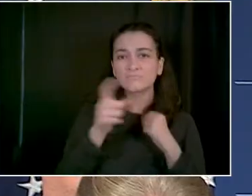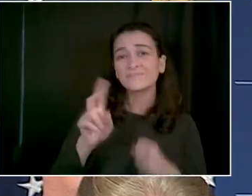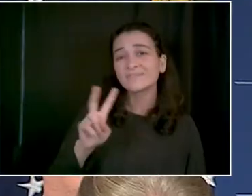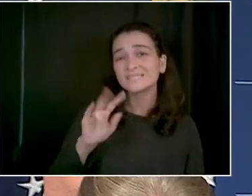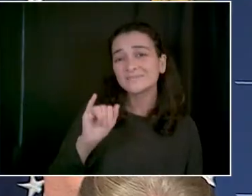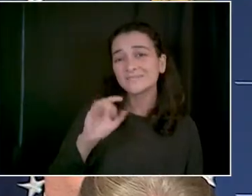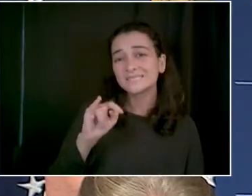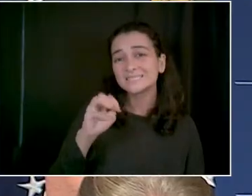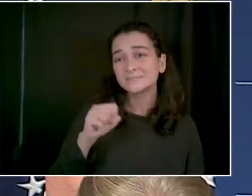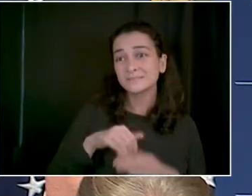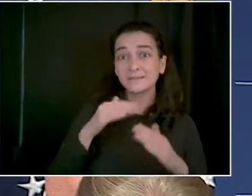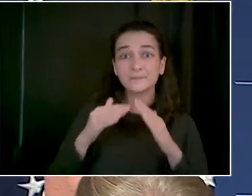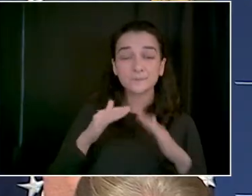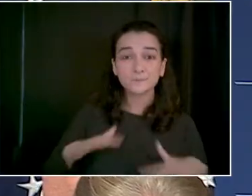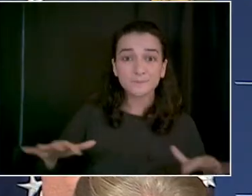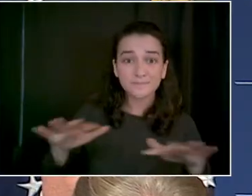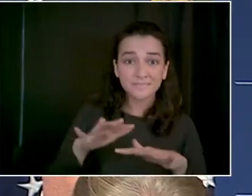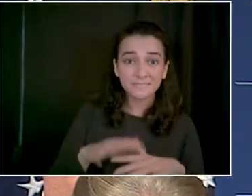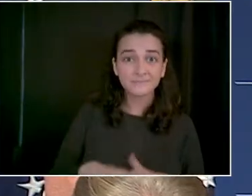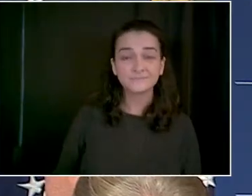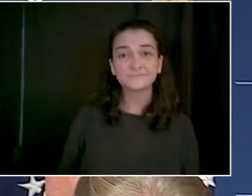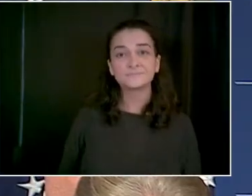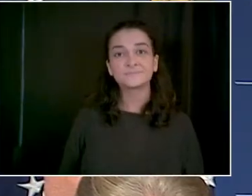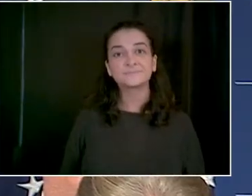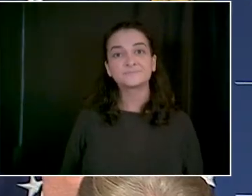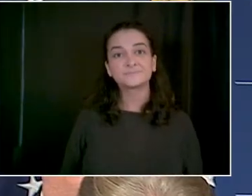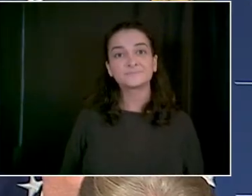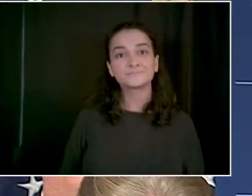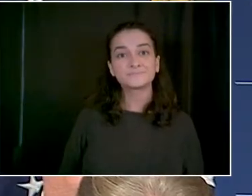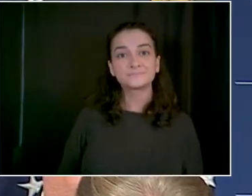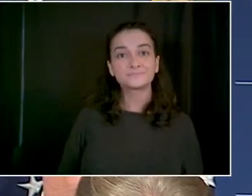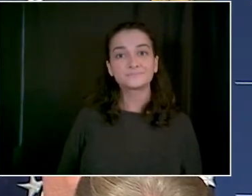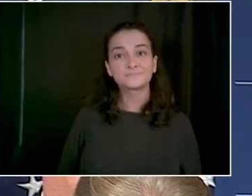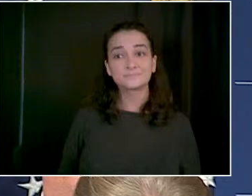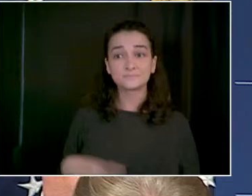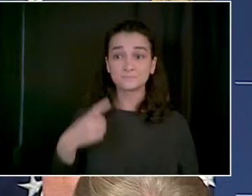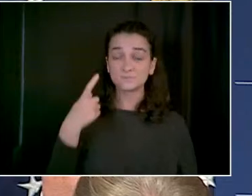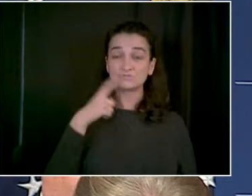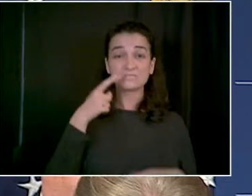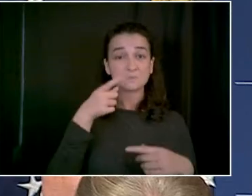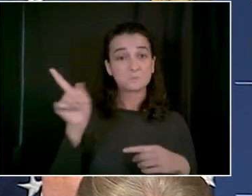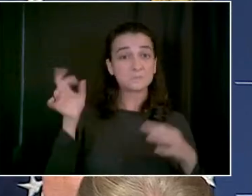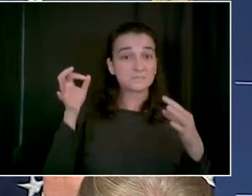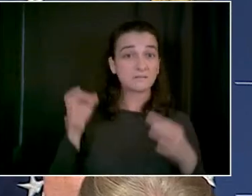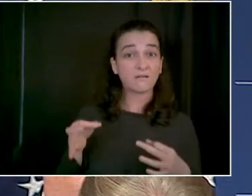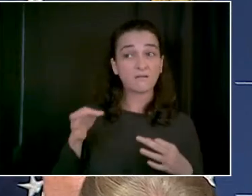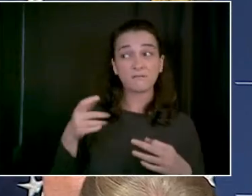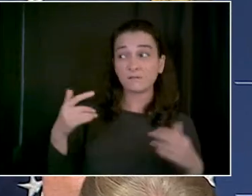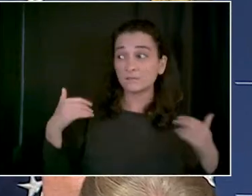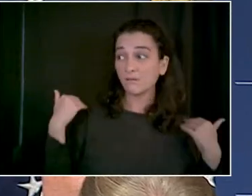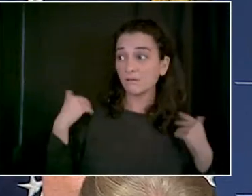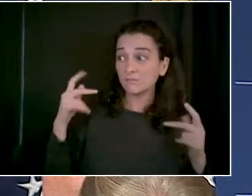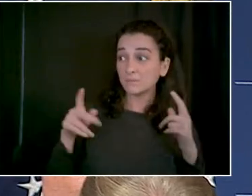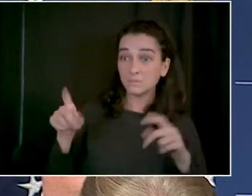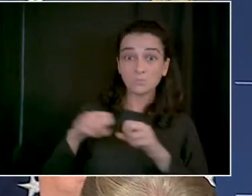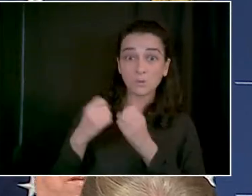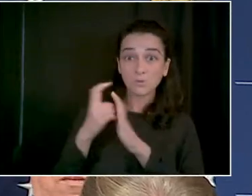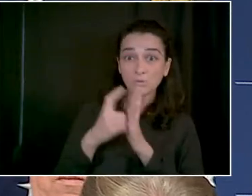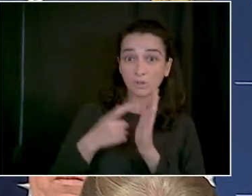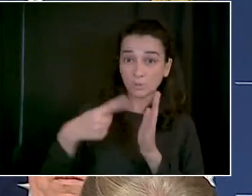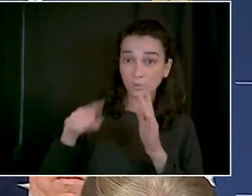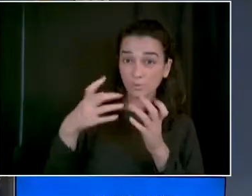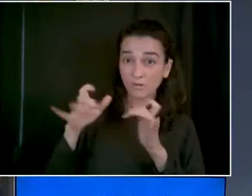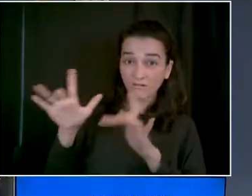I know the side I'm on. And now everyone needs to answer that question. Whose side are you on? We need to answer that question. And I know which side I'm